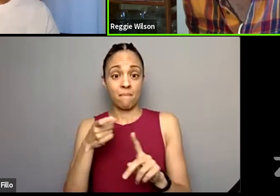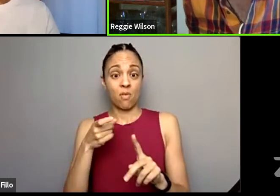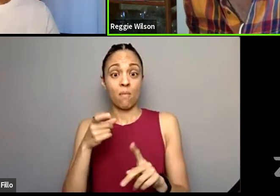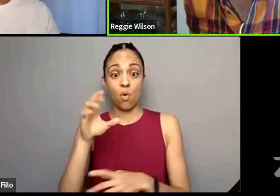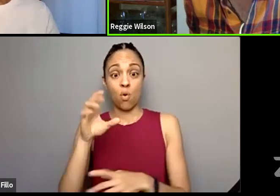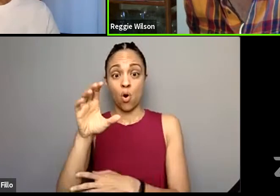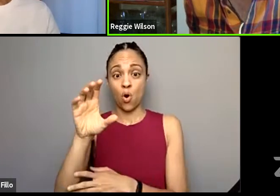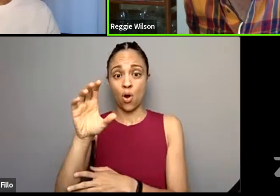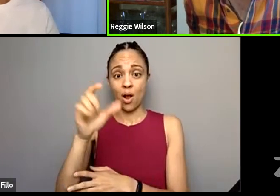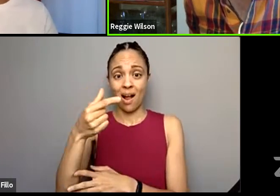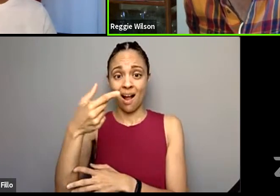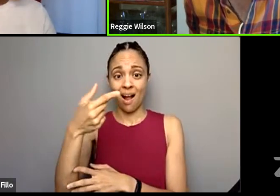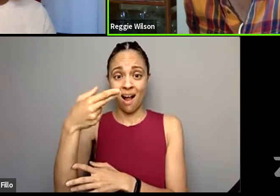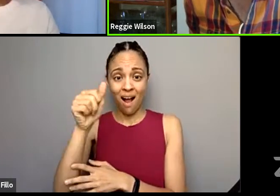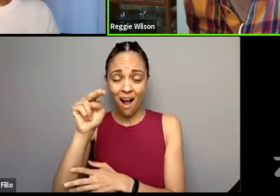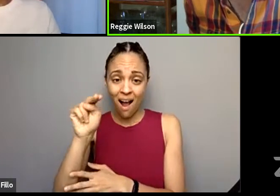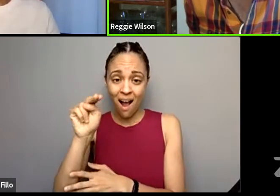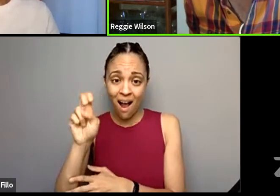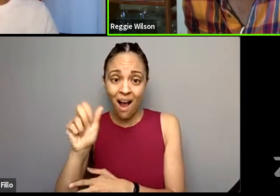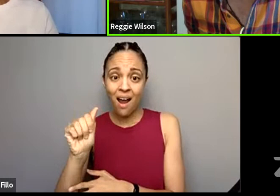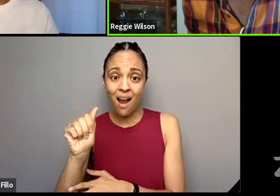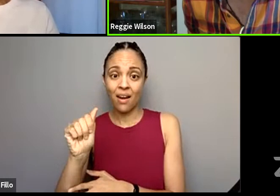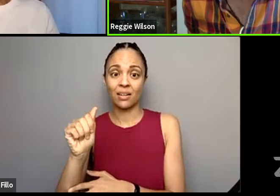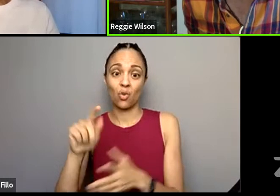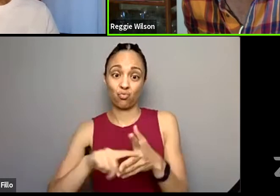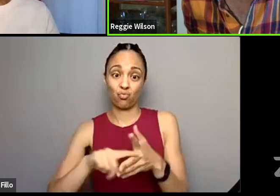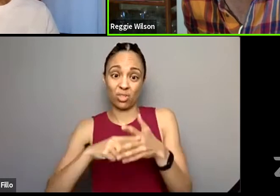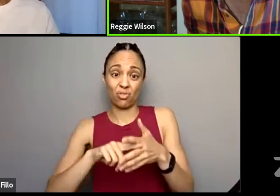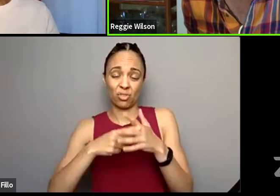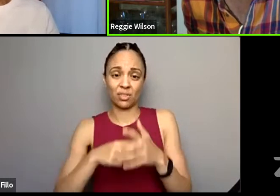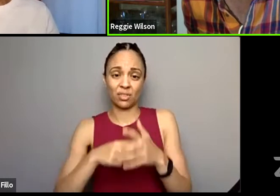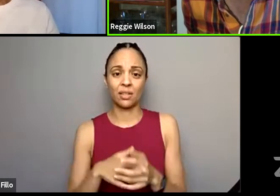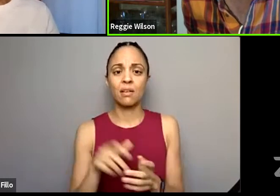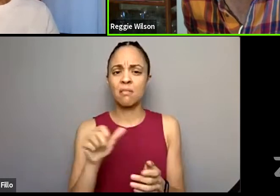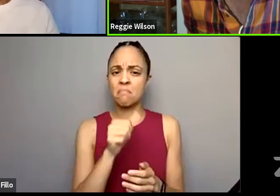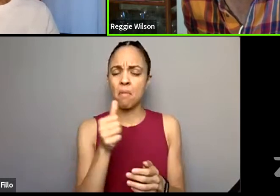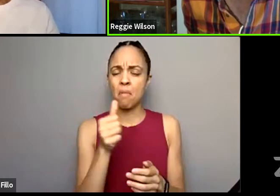Michel Kwaku from Ivory Coast, he came